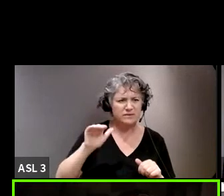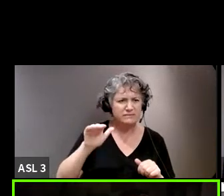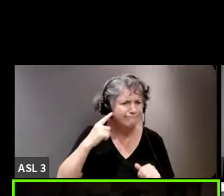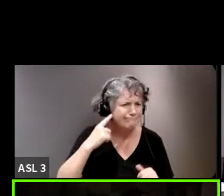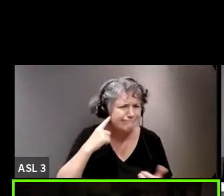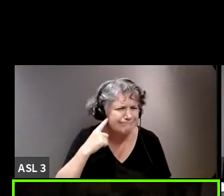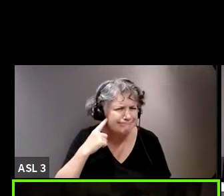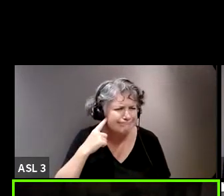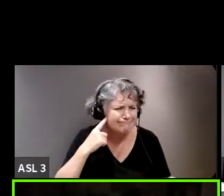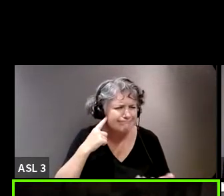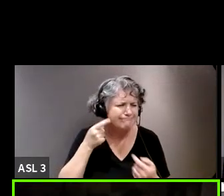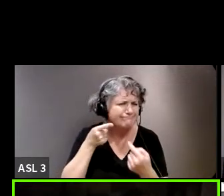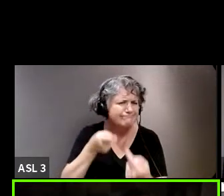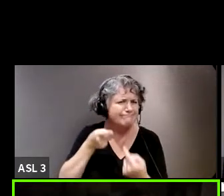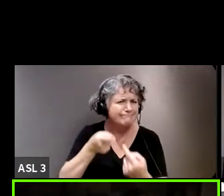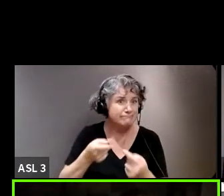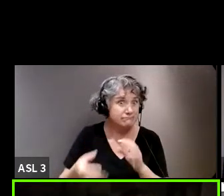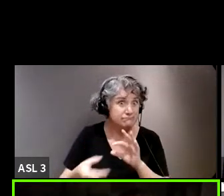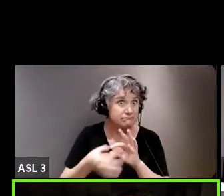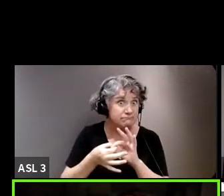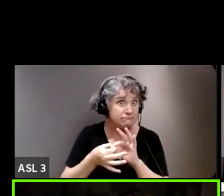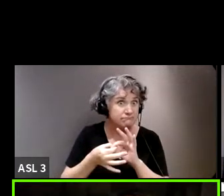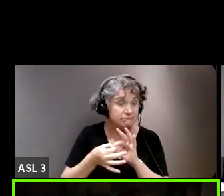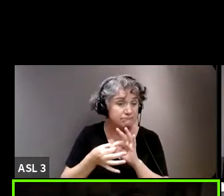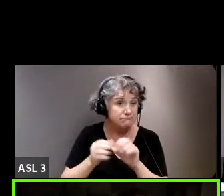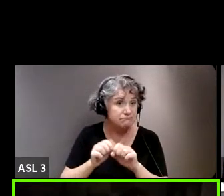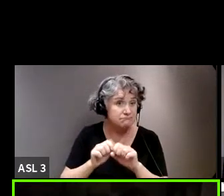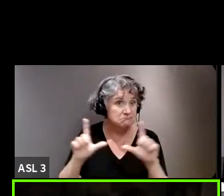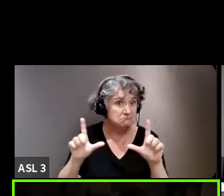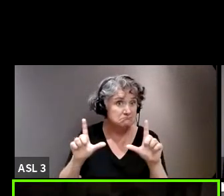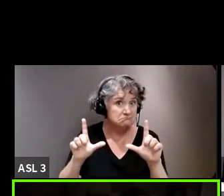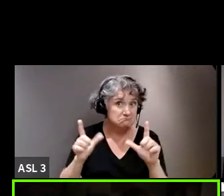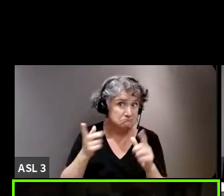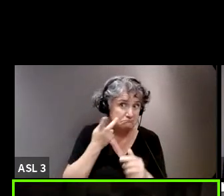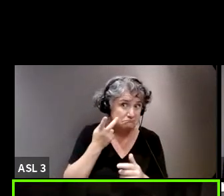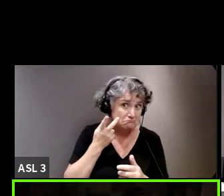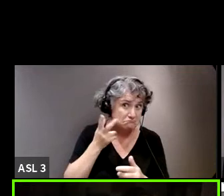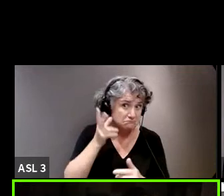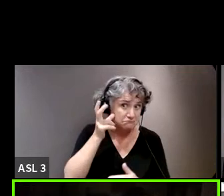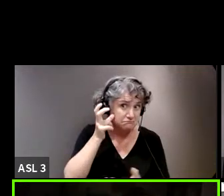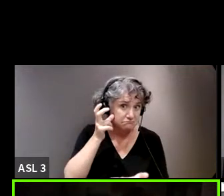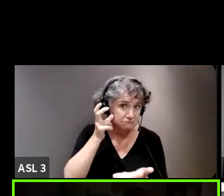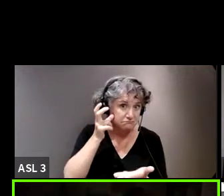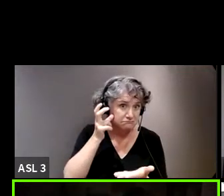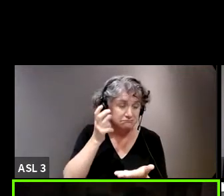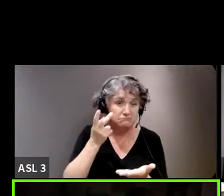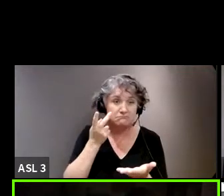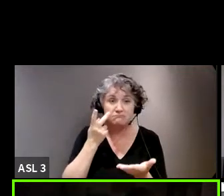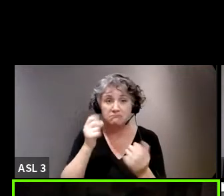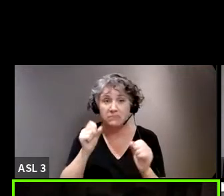aaron uh can reconnect and maybe we can hear from aaron now if that's possible